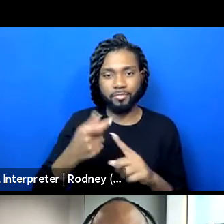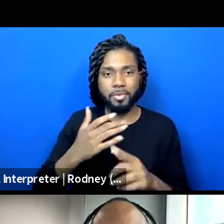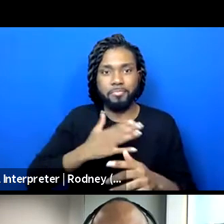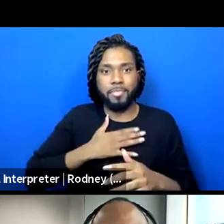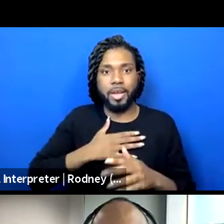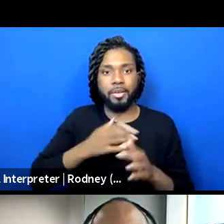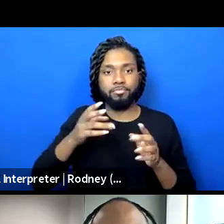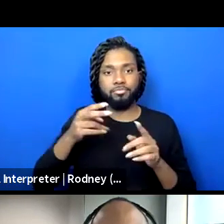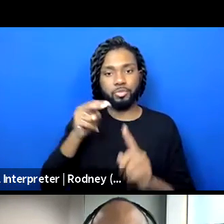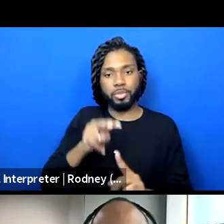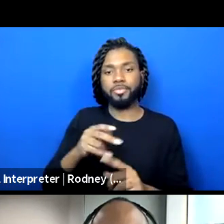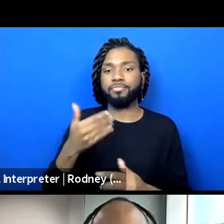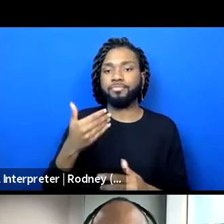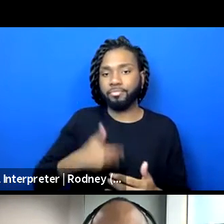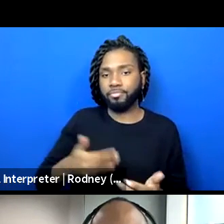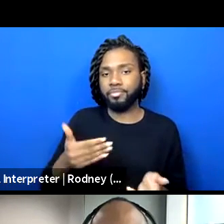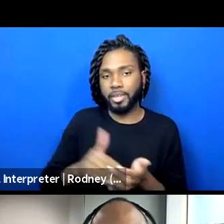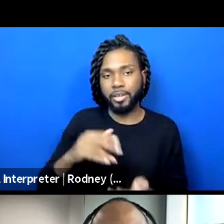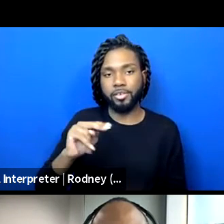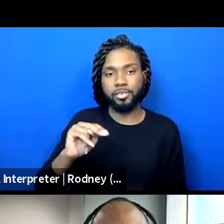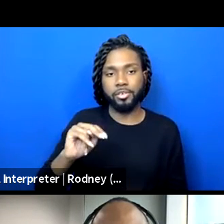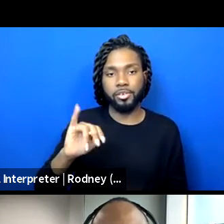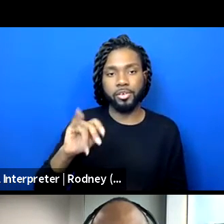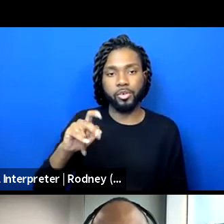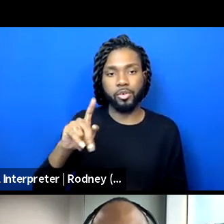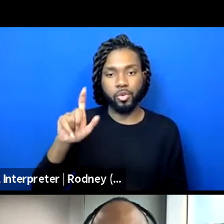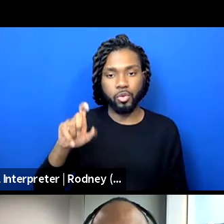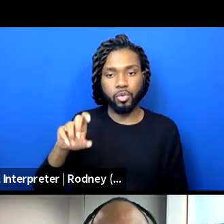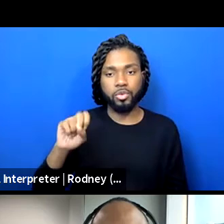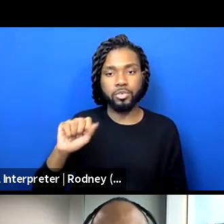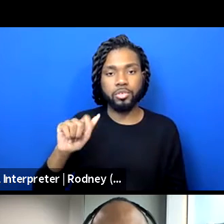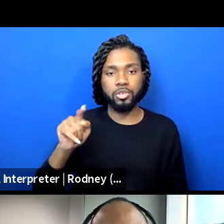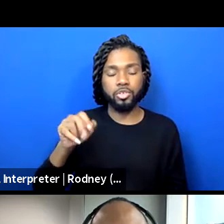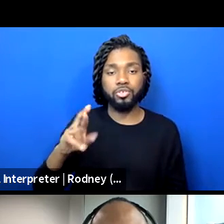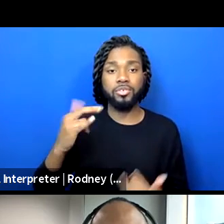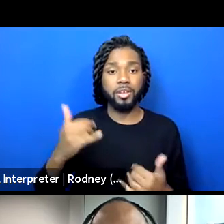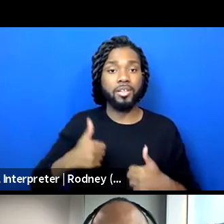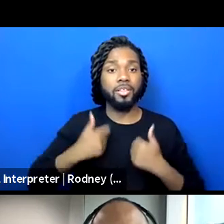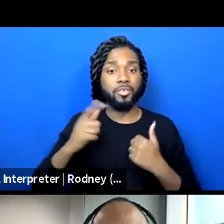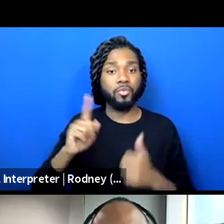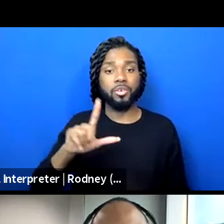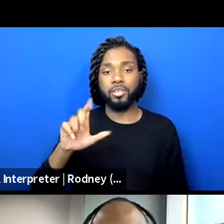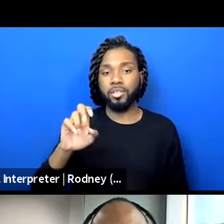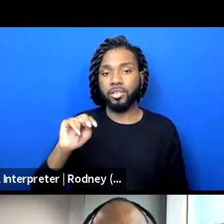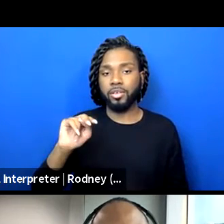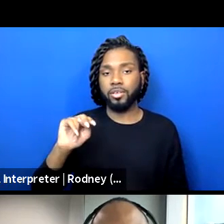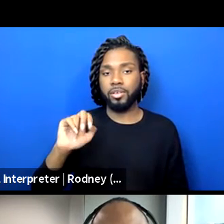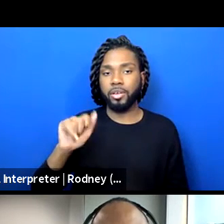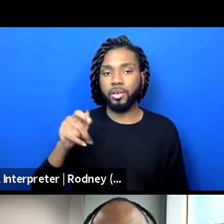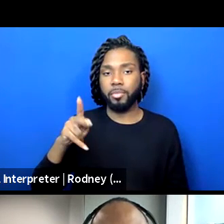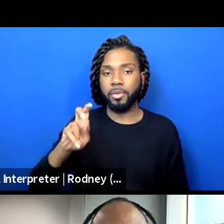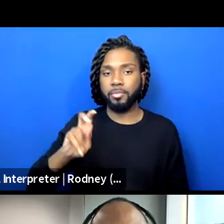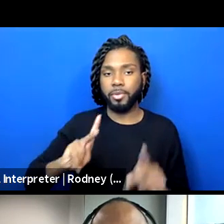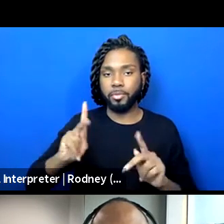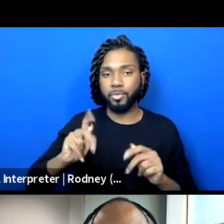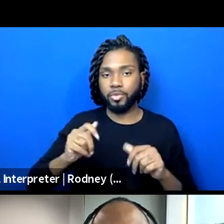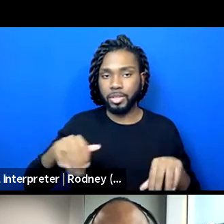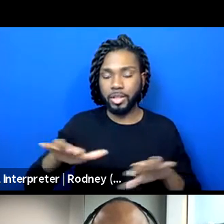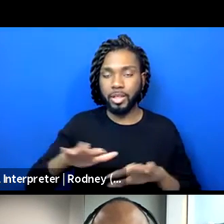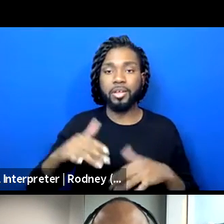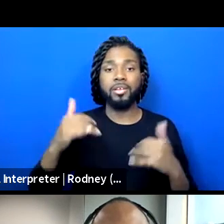Nicole Salter, for those that you don't know. I am located currently on the unceded land of the Lenape peoples, specifically what